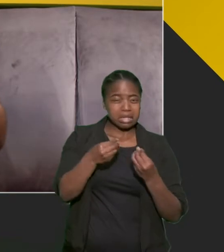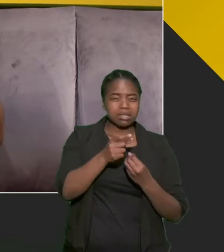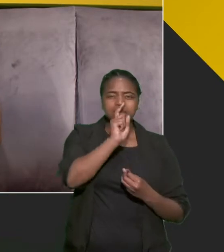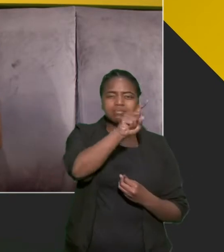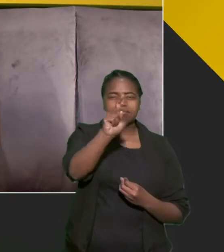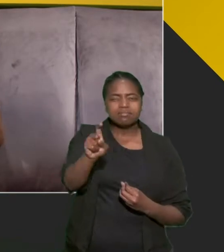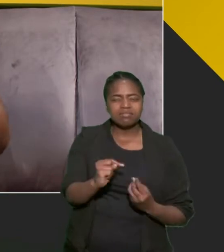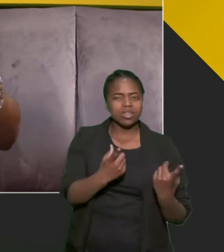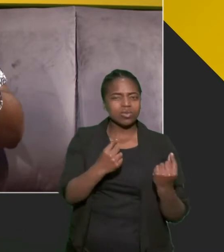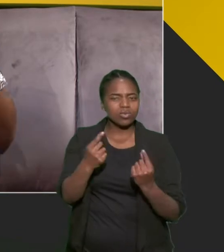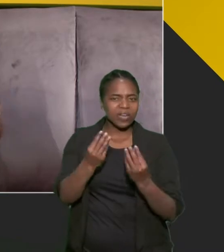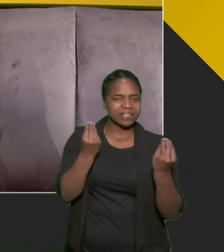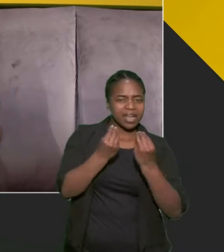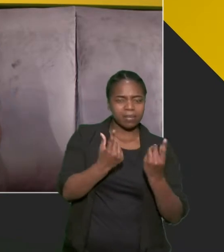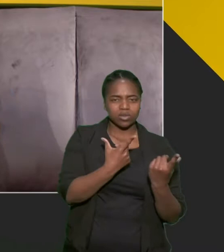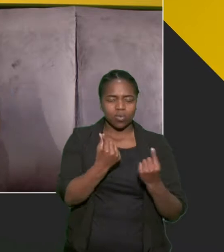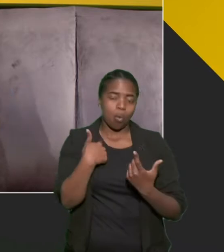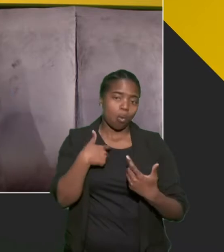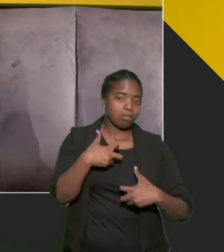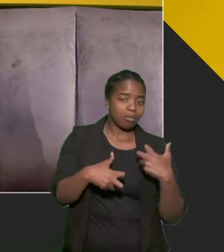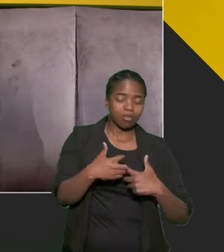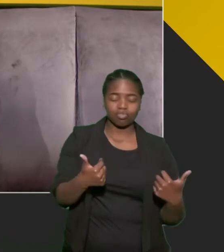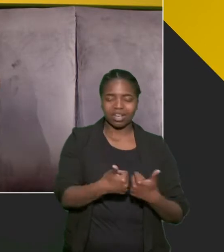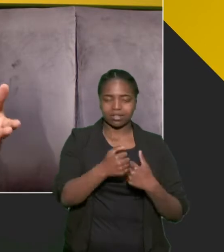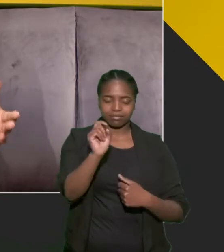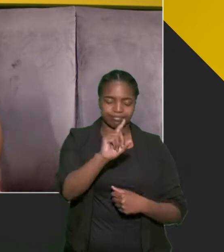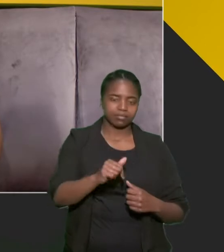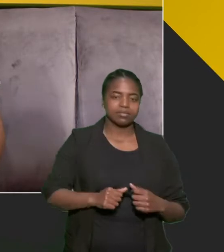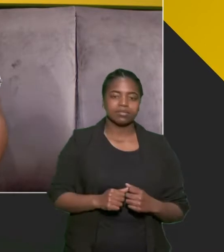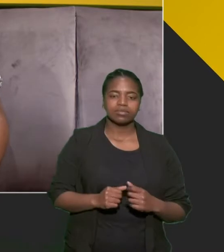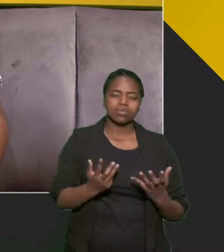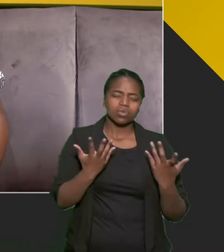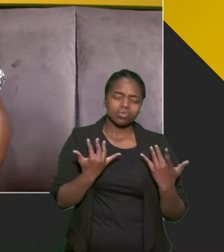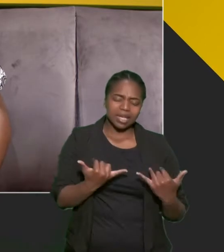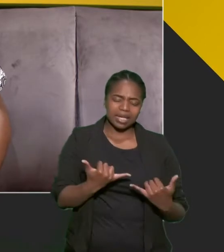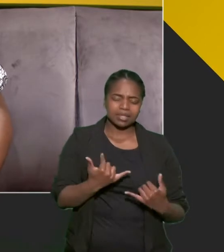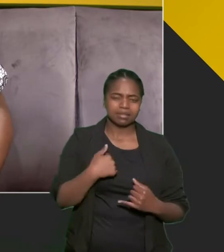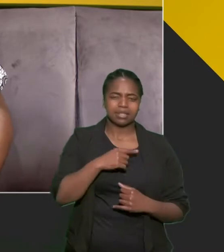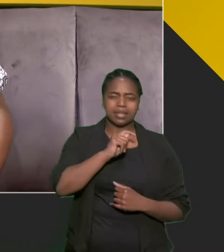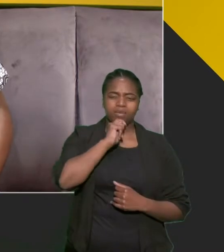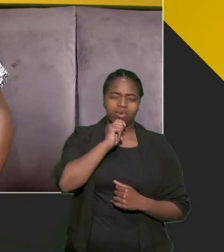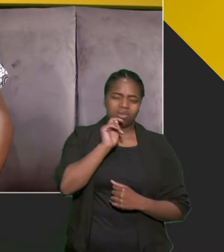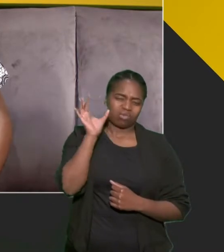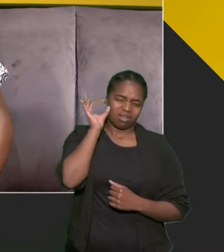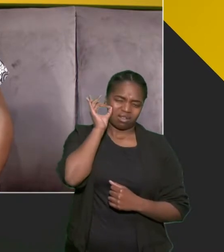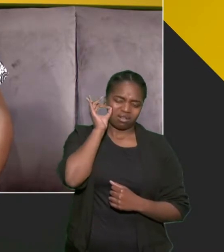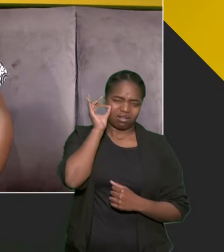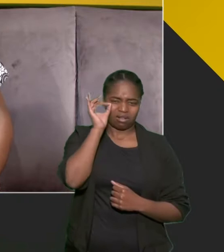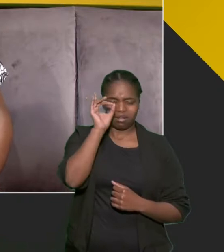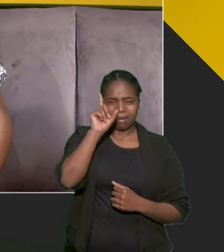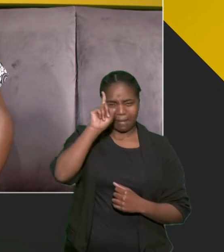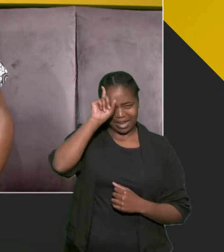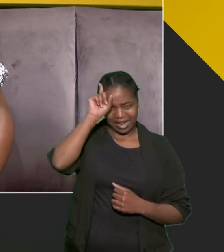people abahlala kulawo mazwe that are going through? Now, amongst those problems namhlanje sivuke ngeindaba ezimbi, to hear of course about the passing